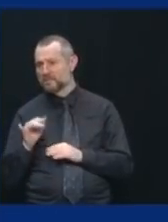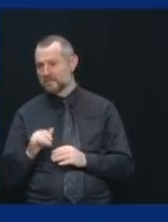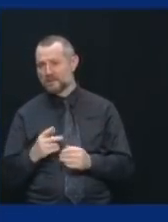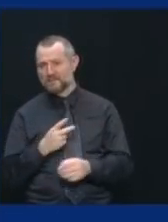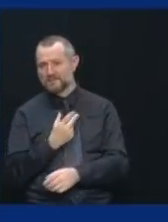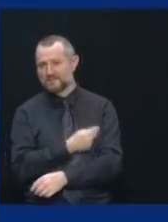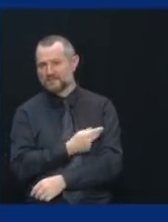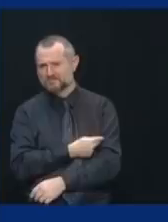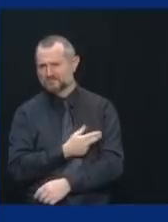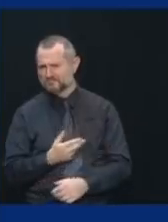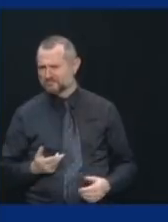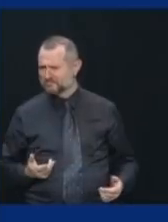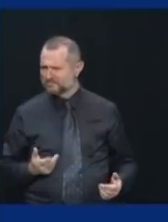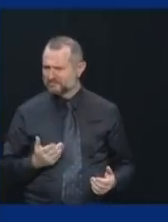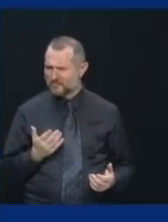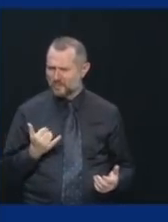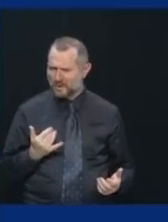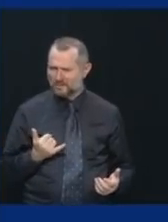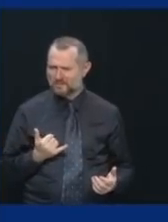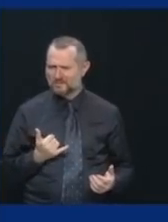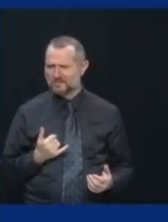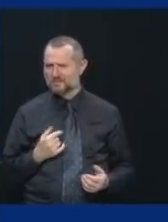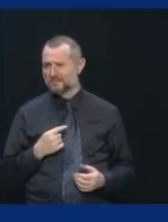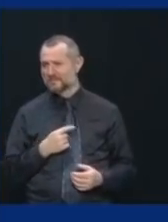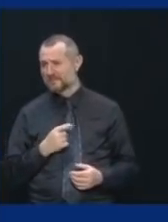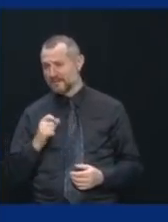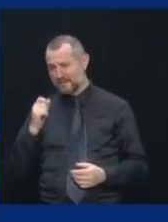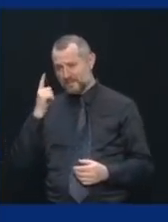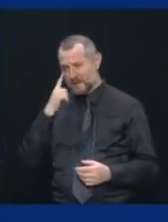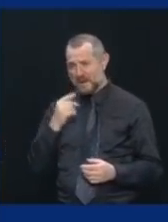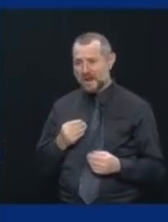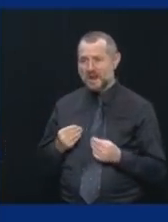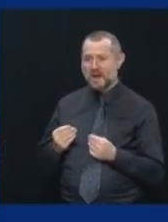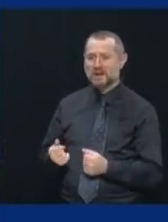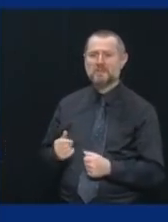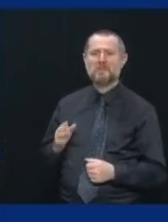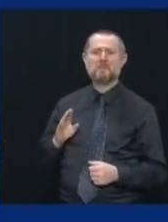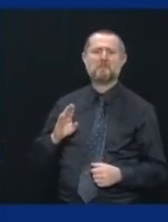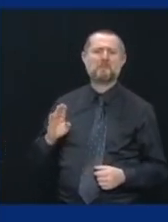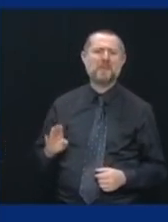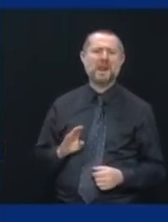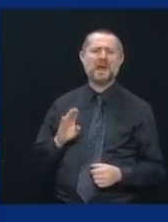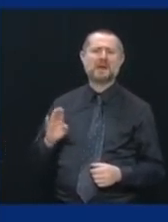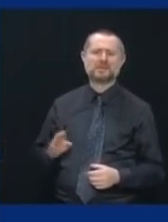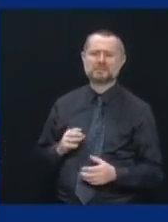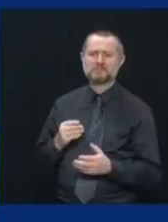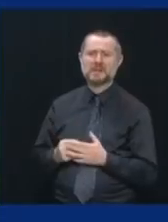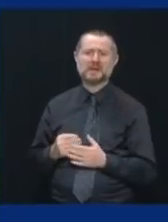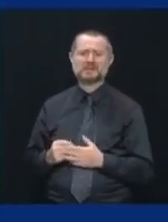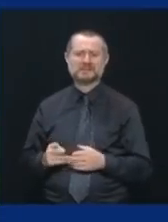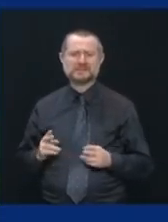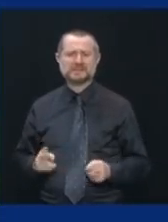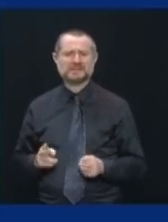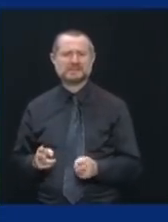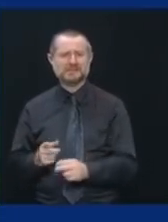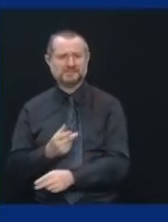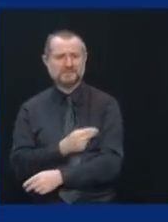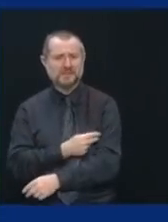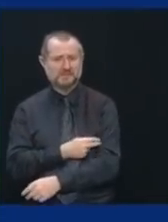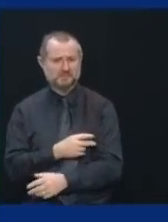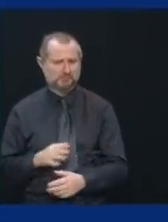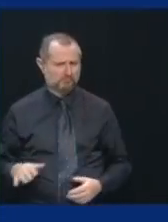wind up in a situation where the taxpayer spent billions to expedite the vaccine,